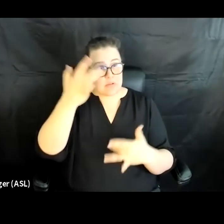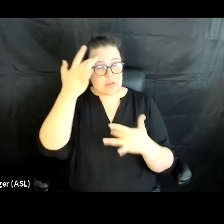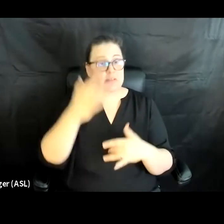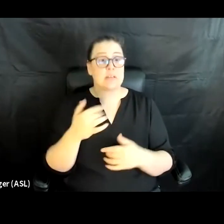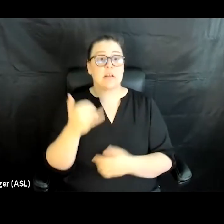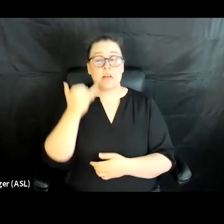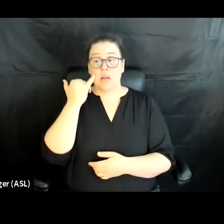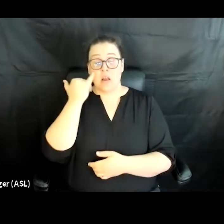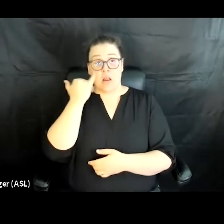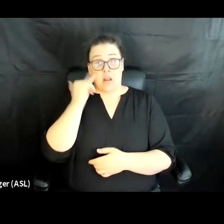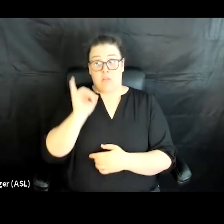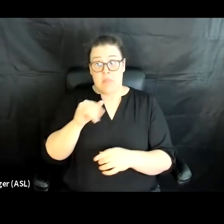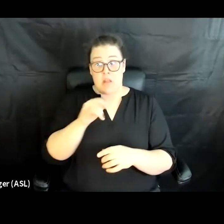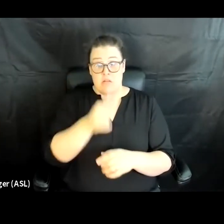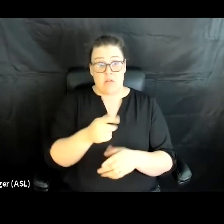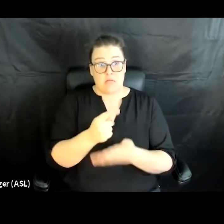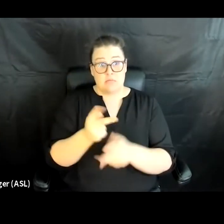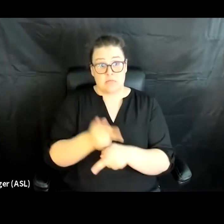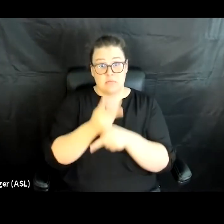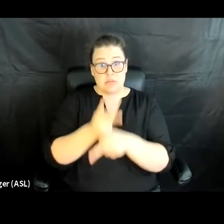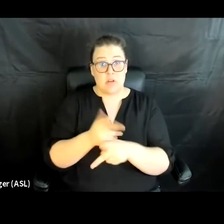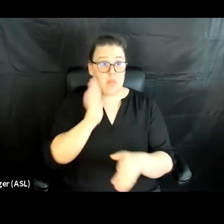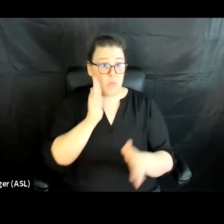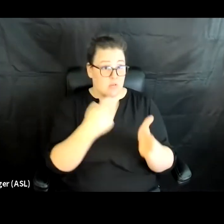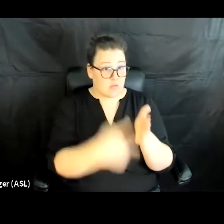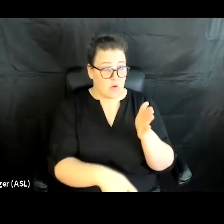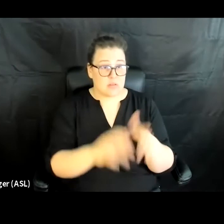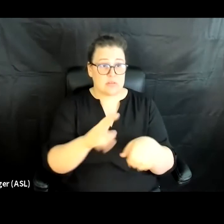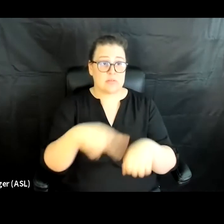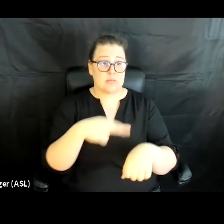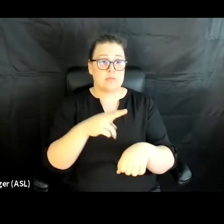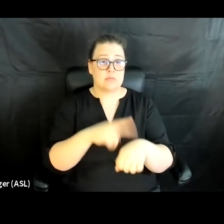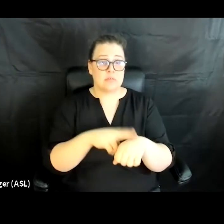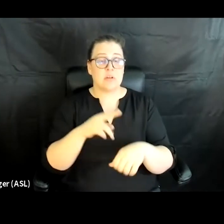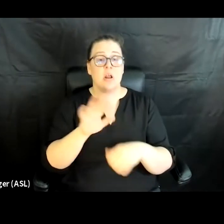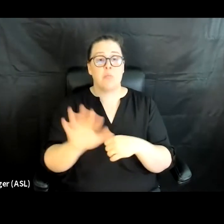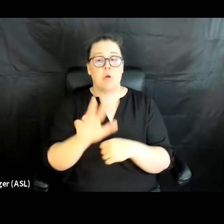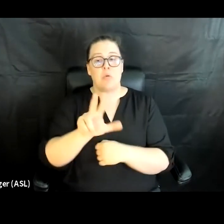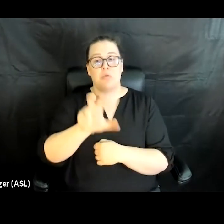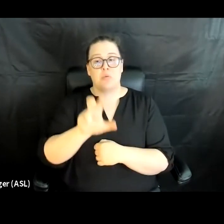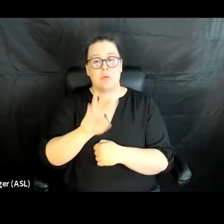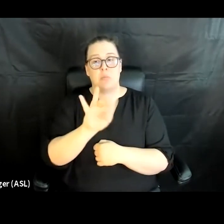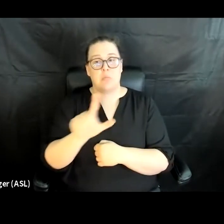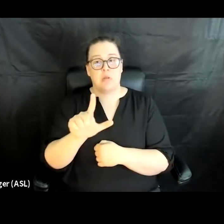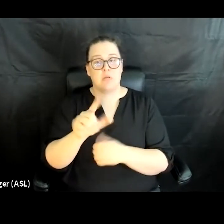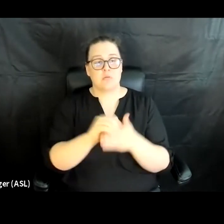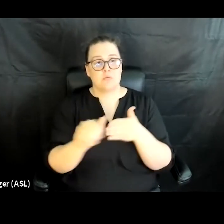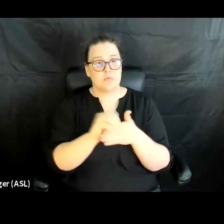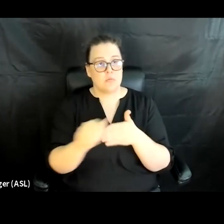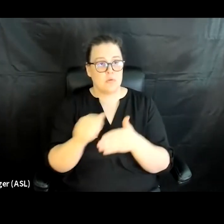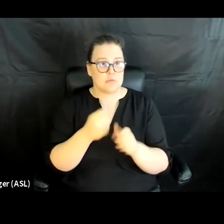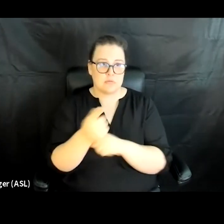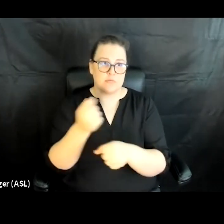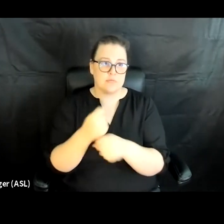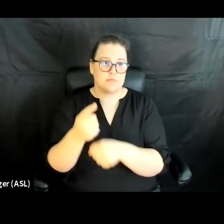illness costs the nation about $300 billion annually. That's $300